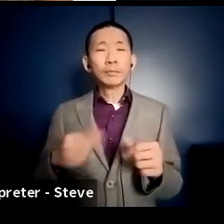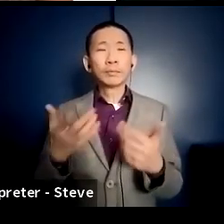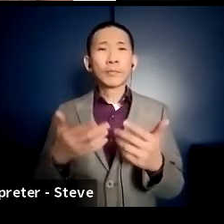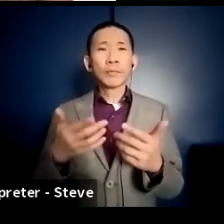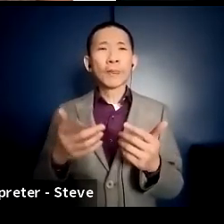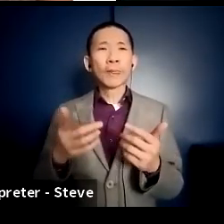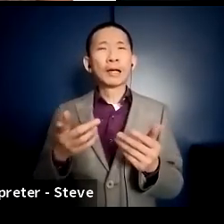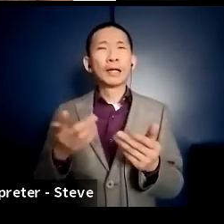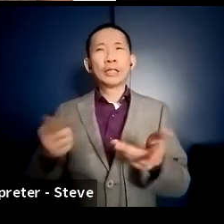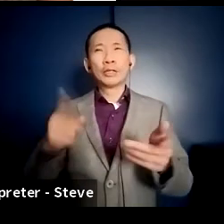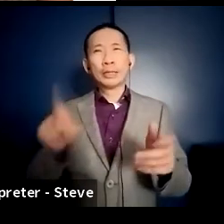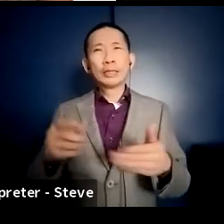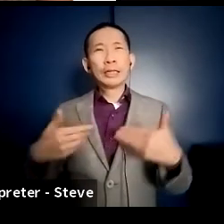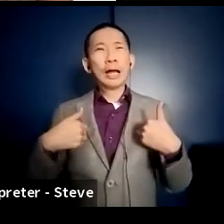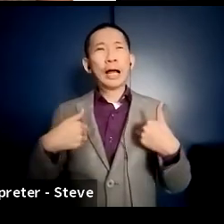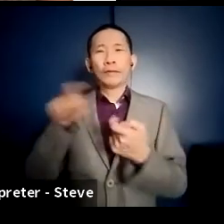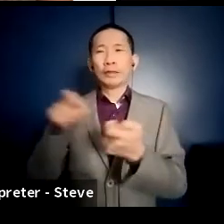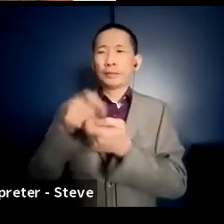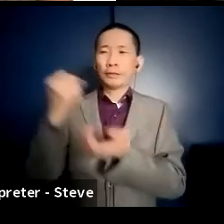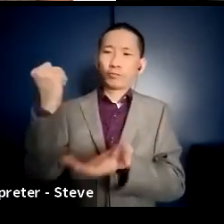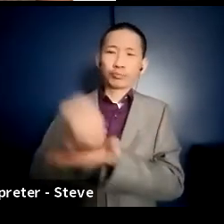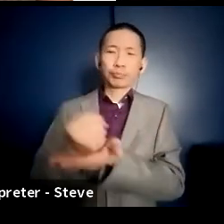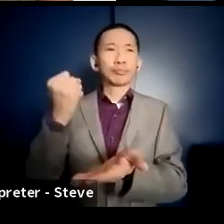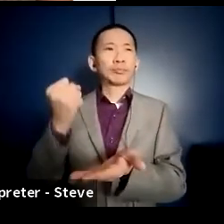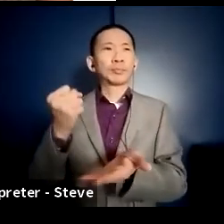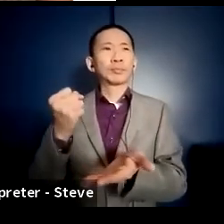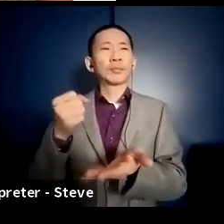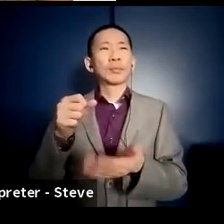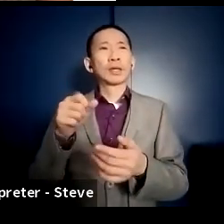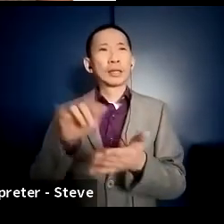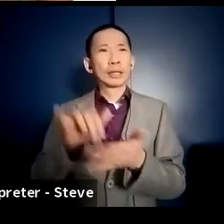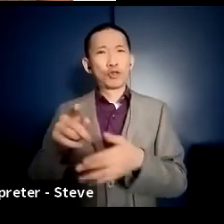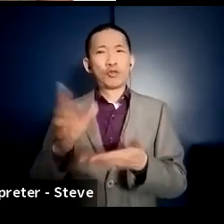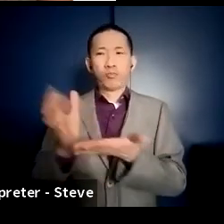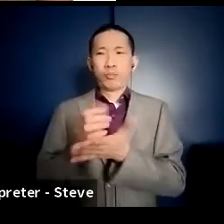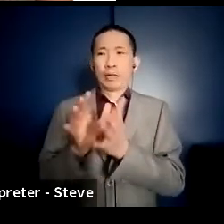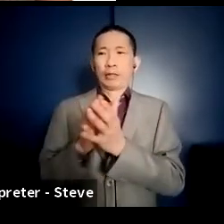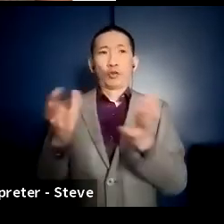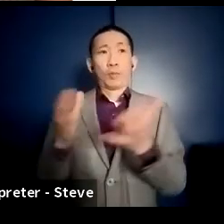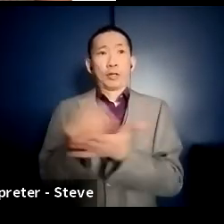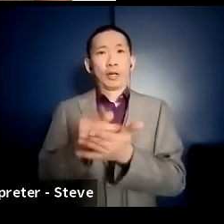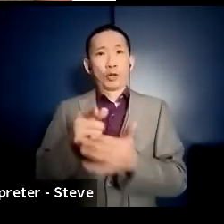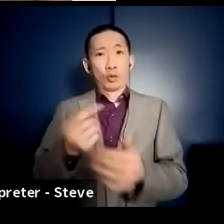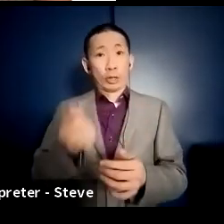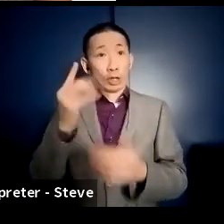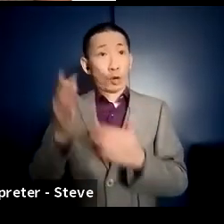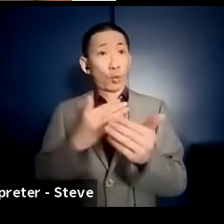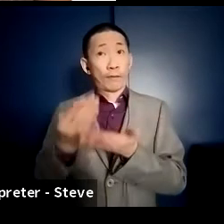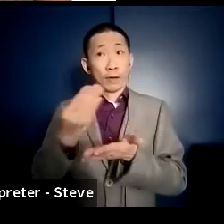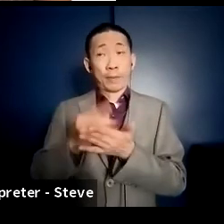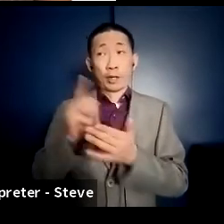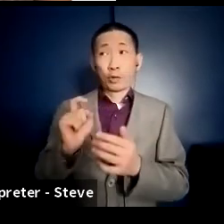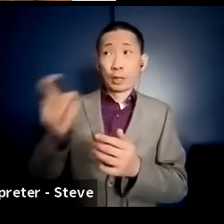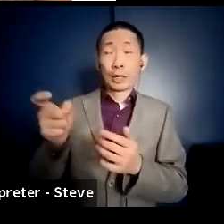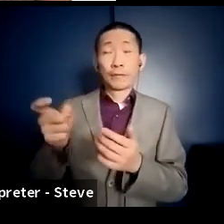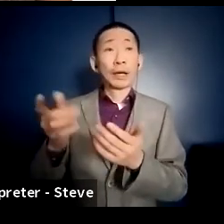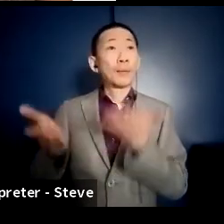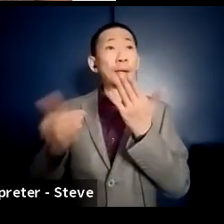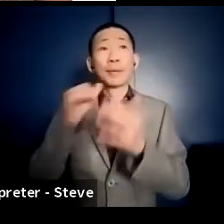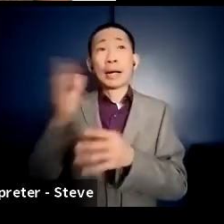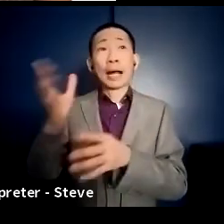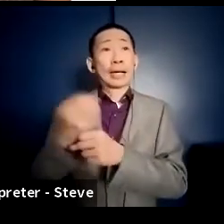kind of given a particular stamp of approval that you make so much money and that you understand that whatever money you're giving, you might not get back. So